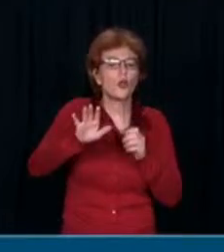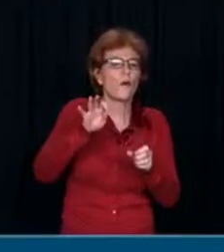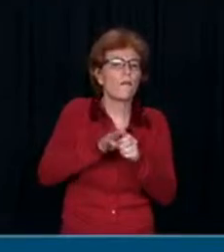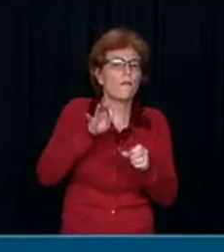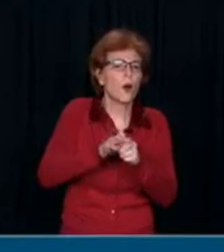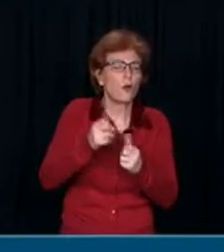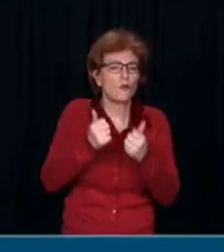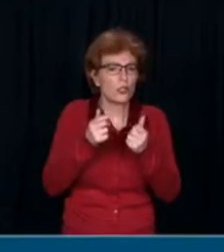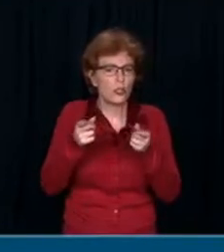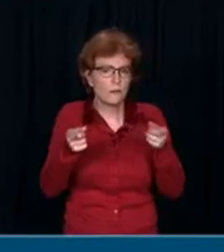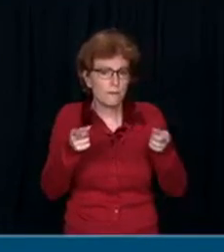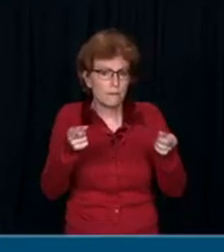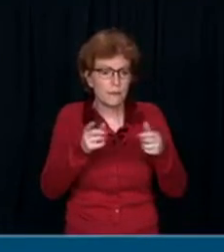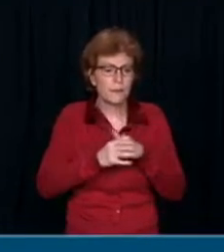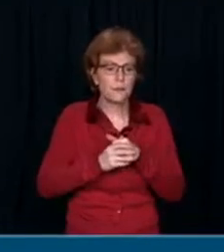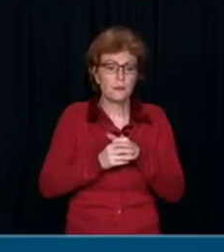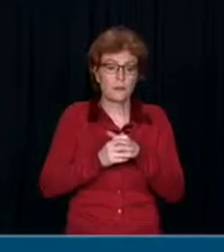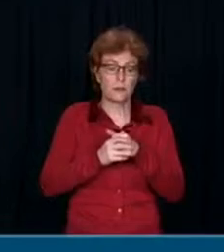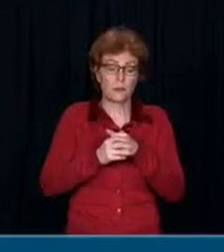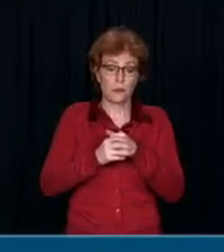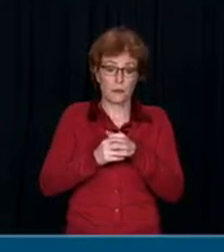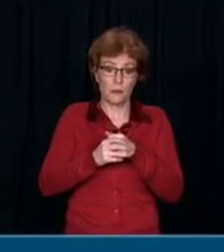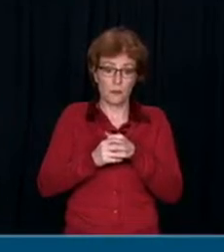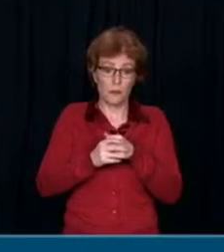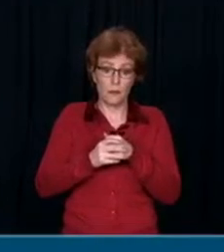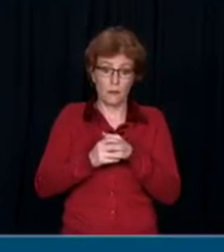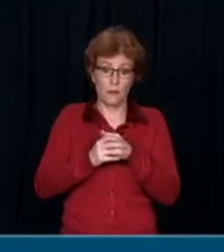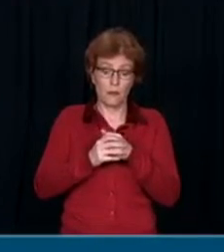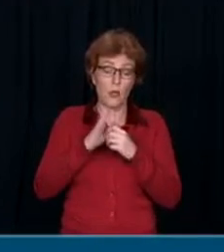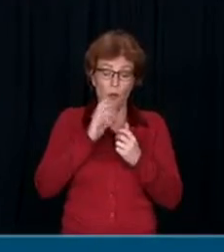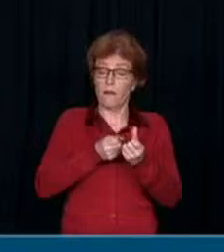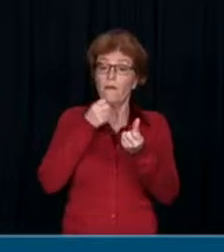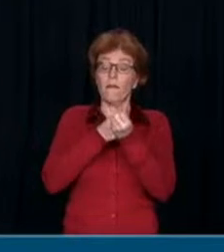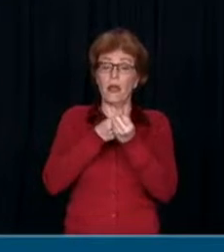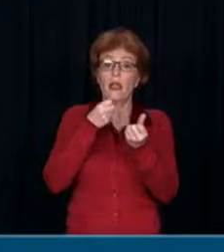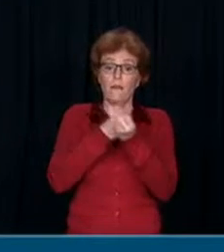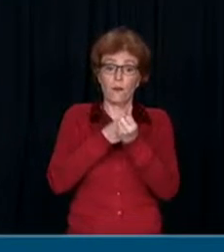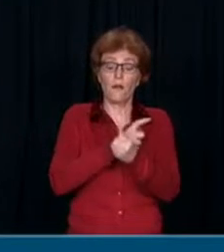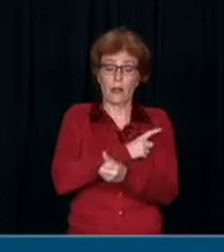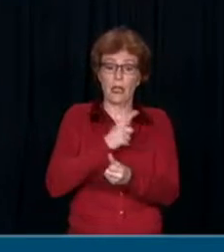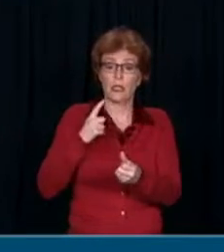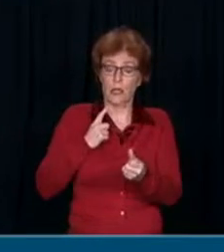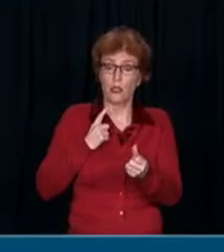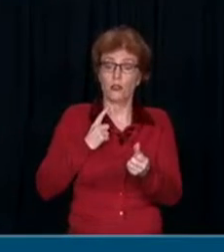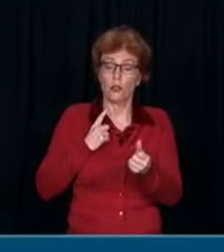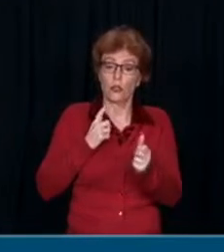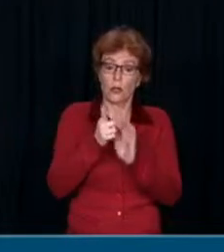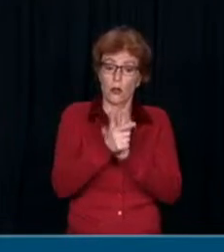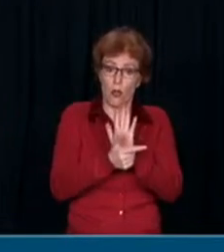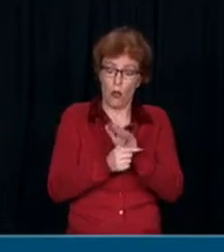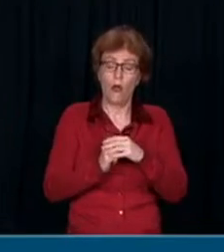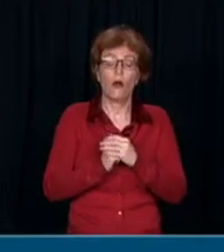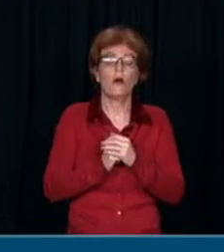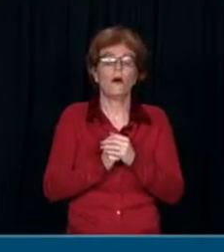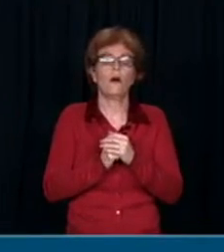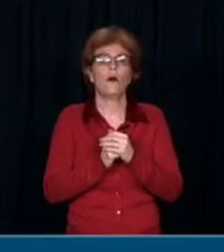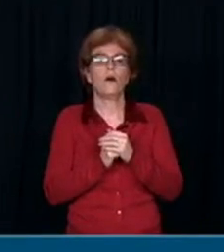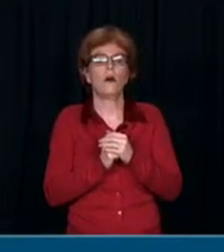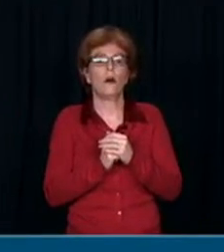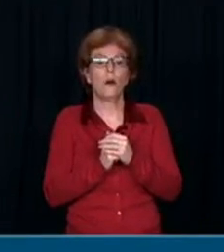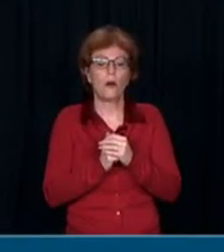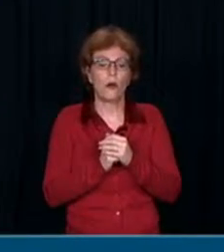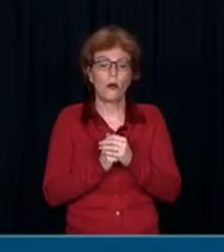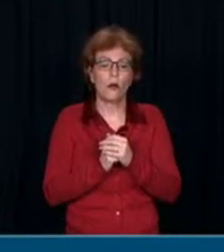have gone on that one? It would go in favor of the legislation. You see, we finally